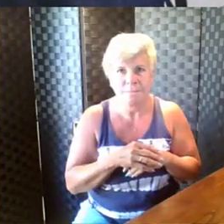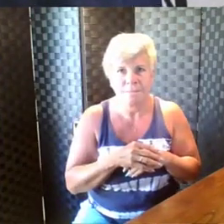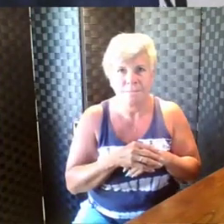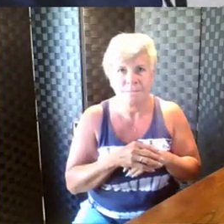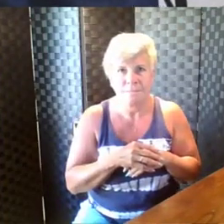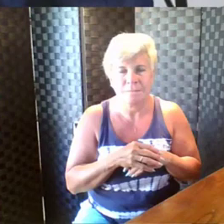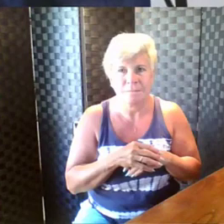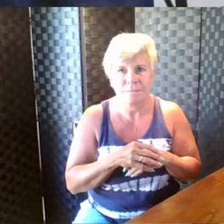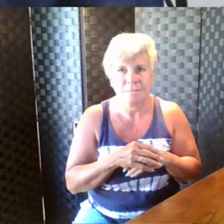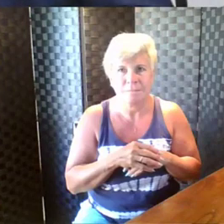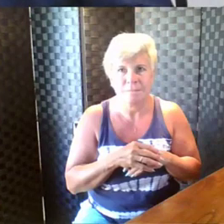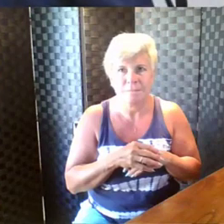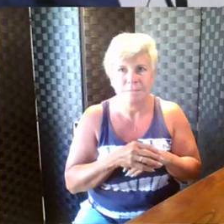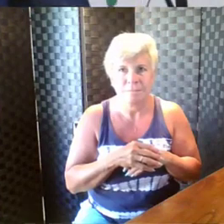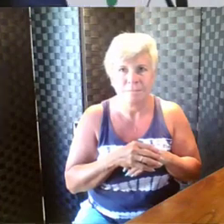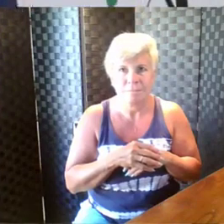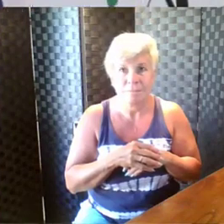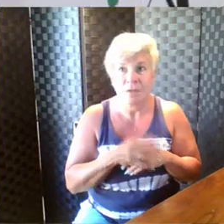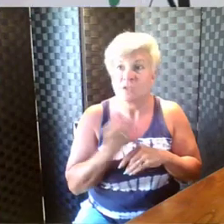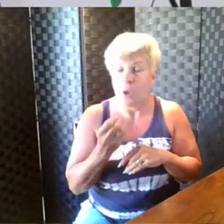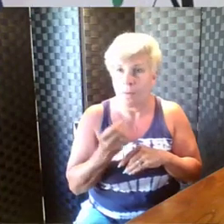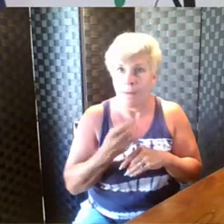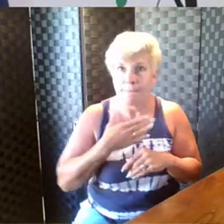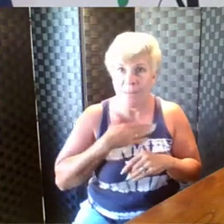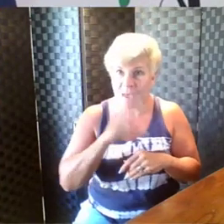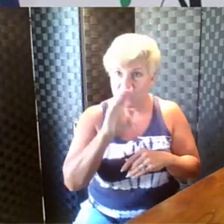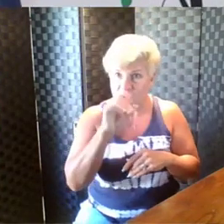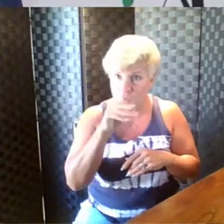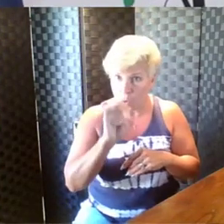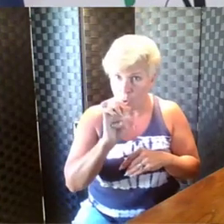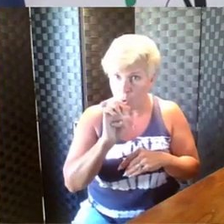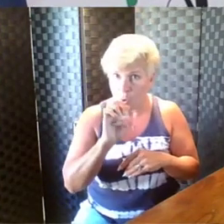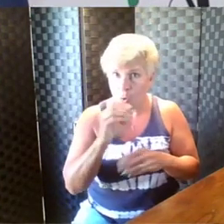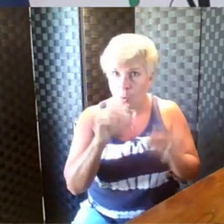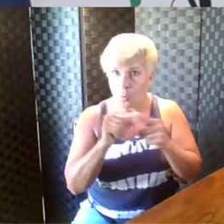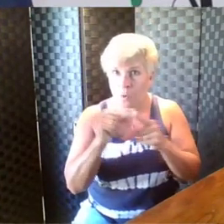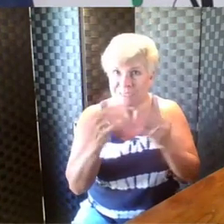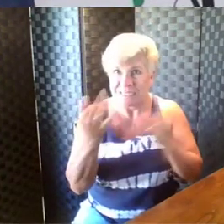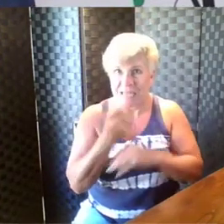So my code word for today is flower. That's flower,